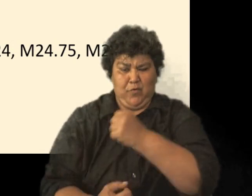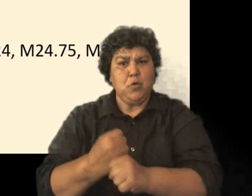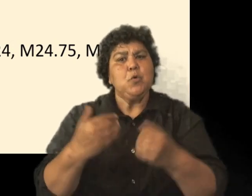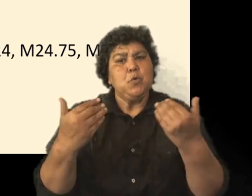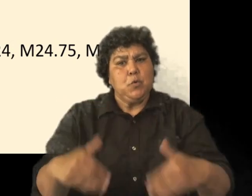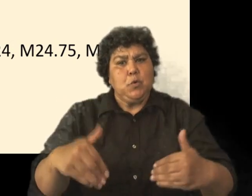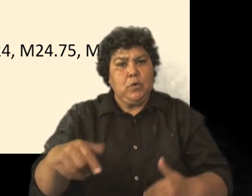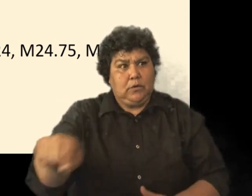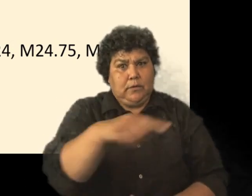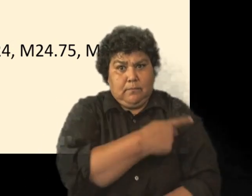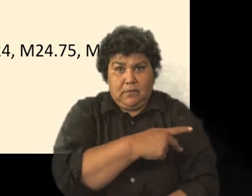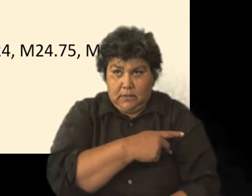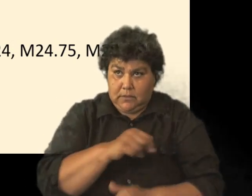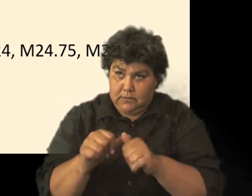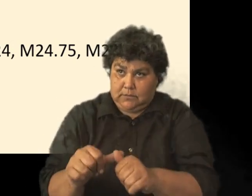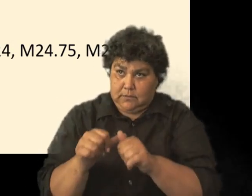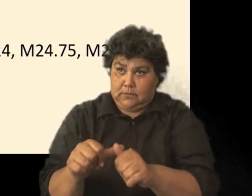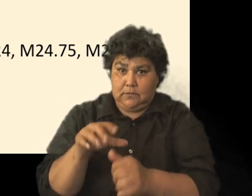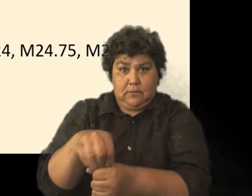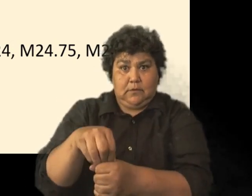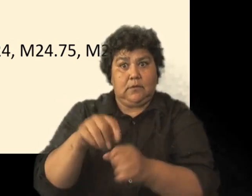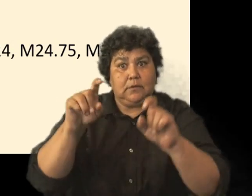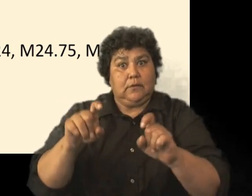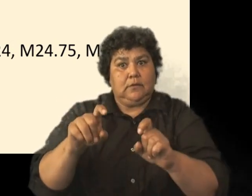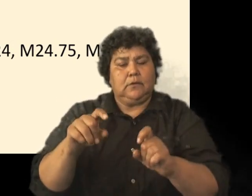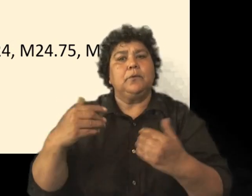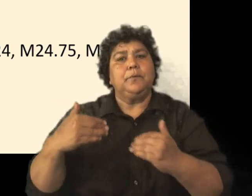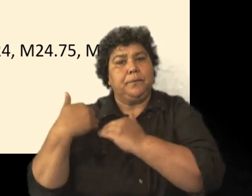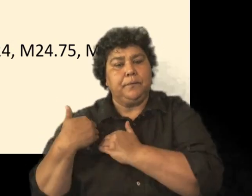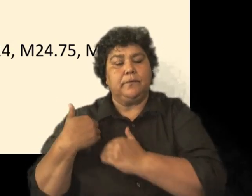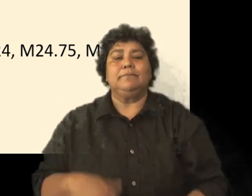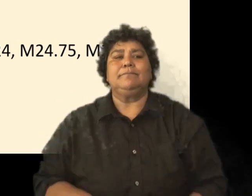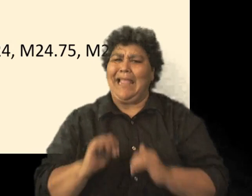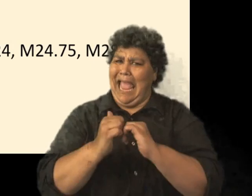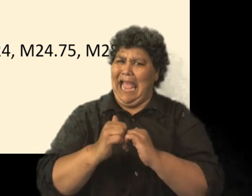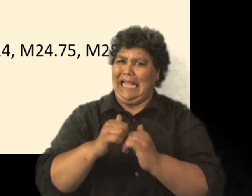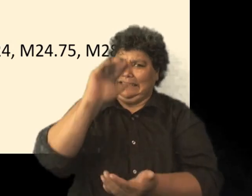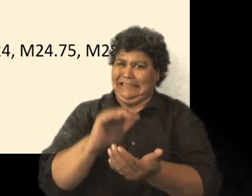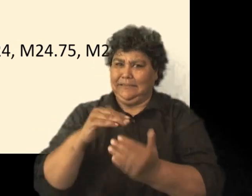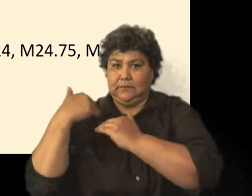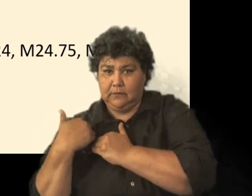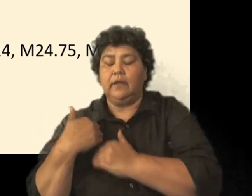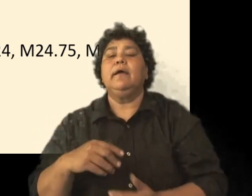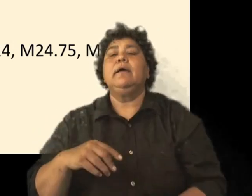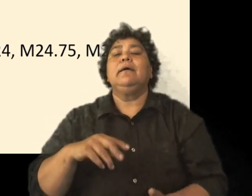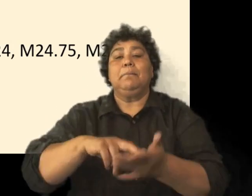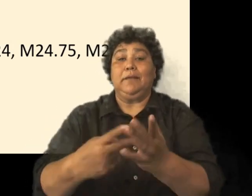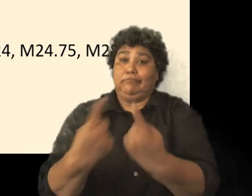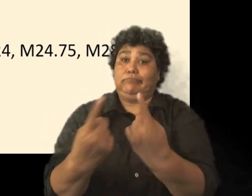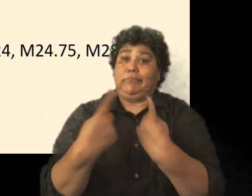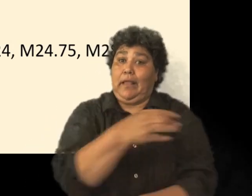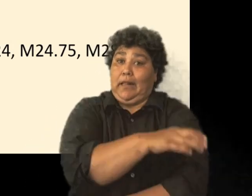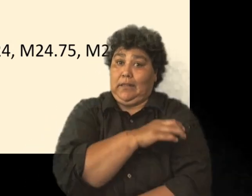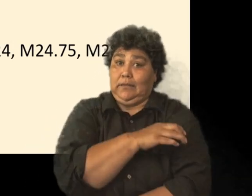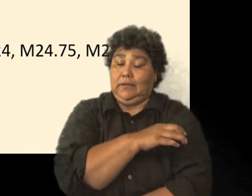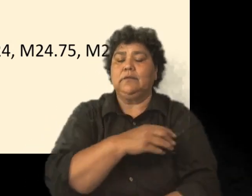to minimize that burden, there will only be clinic visits every 9 months, with additional